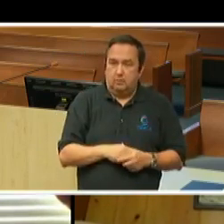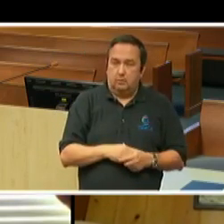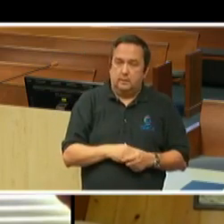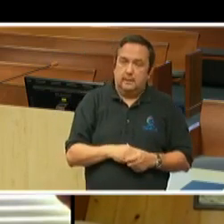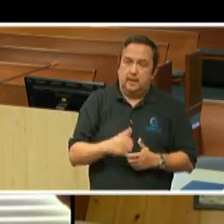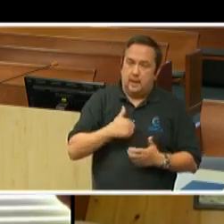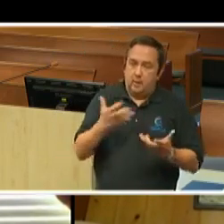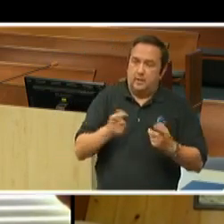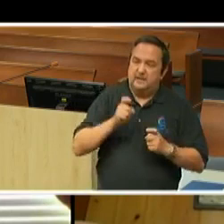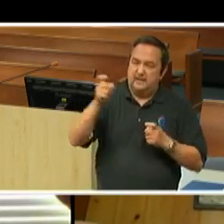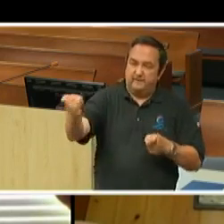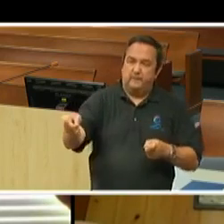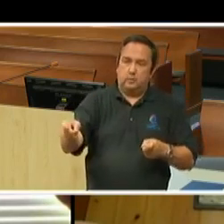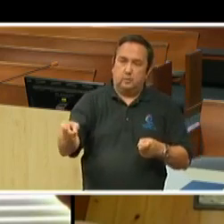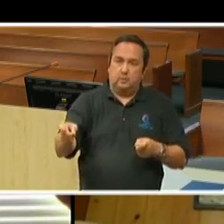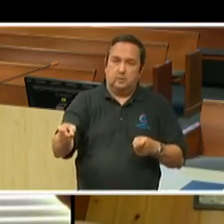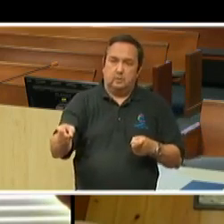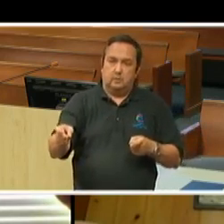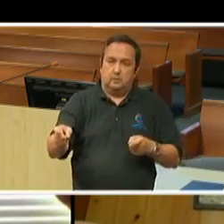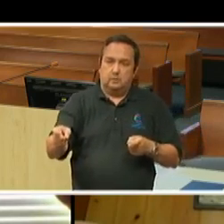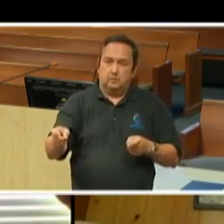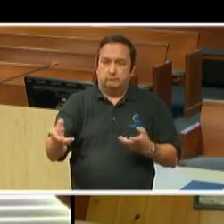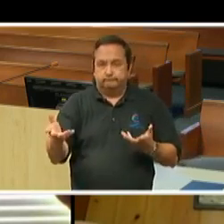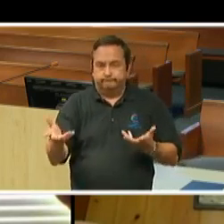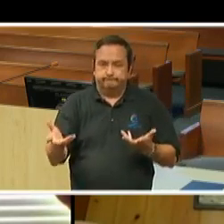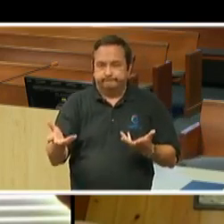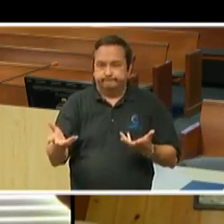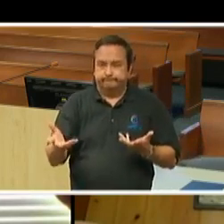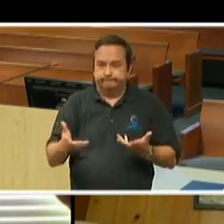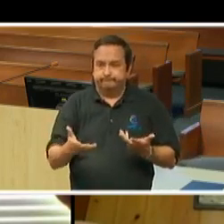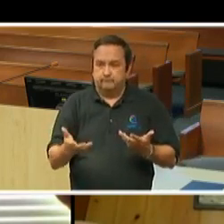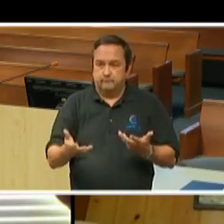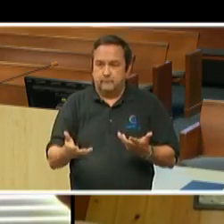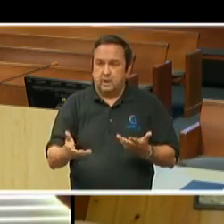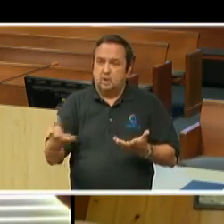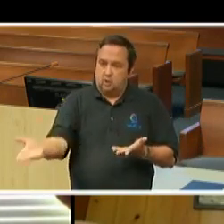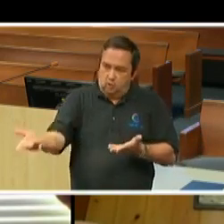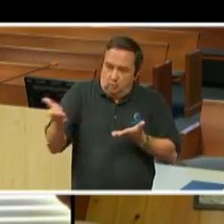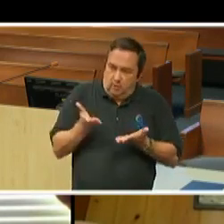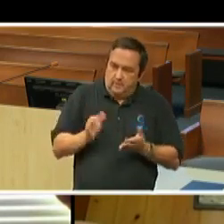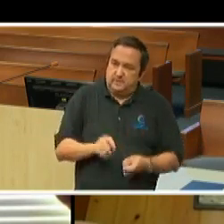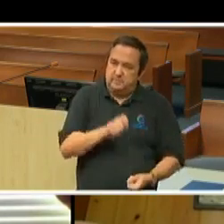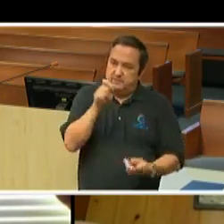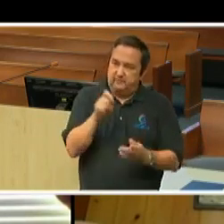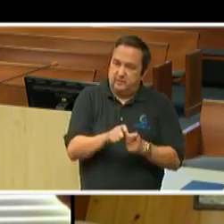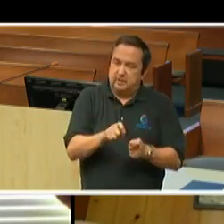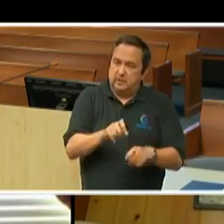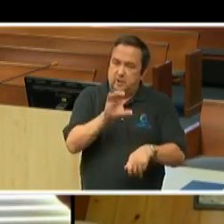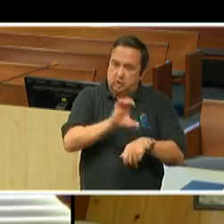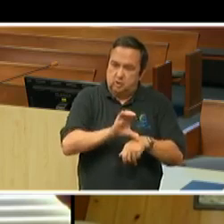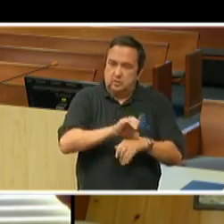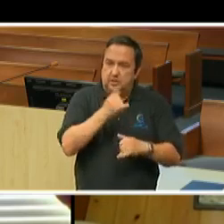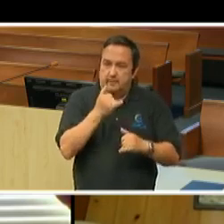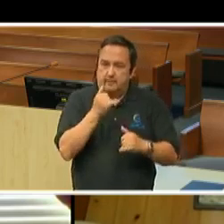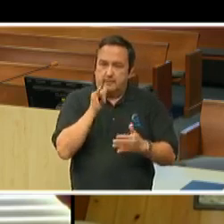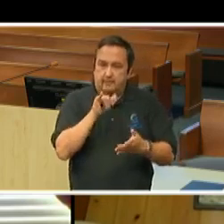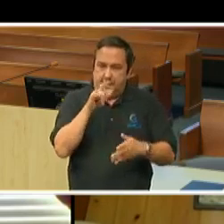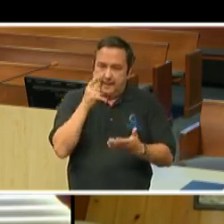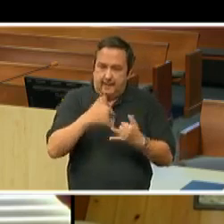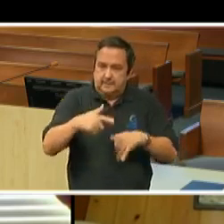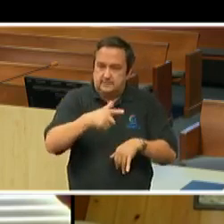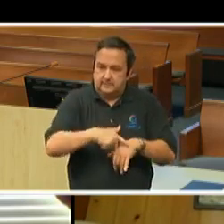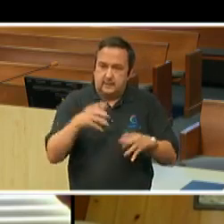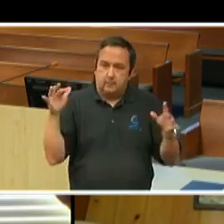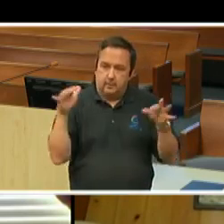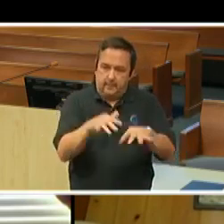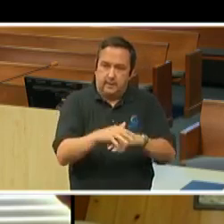I wanted to give you allow you to weigh in, because you had brought up specifically churches the last time we met.